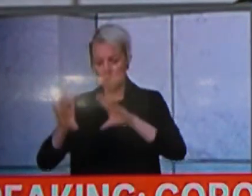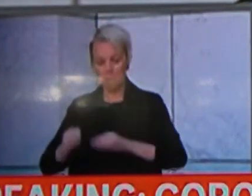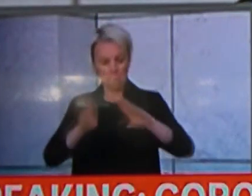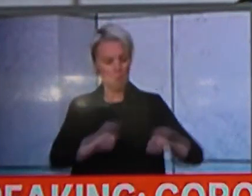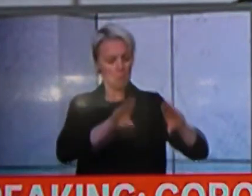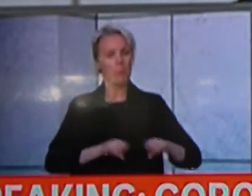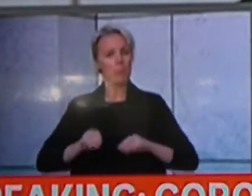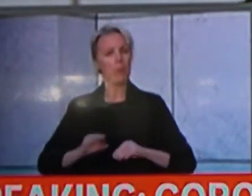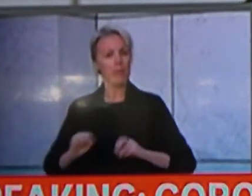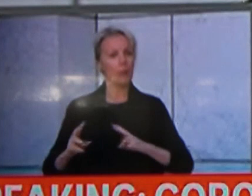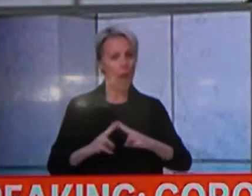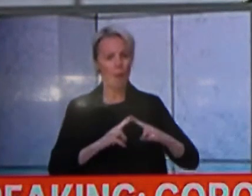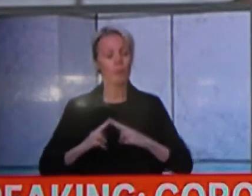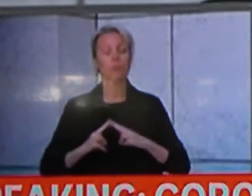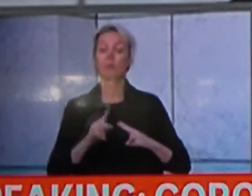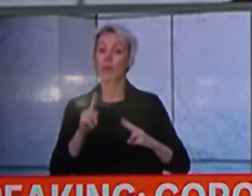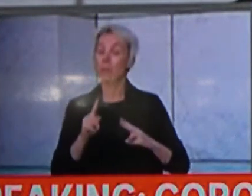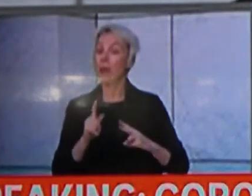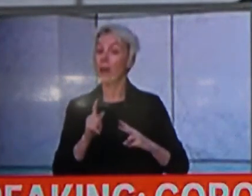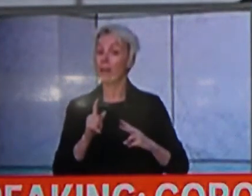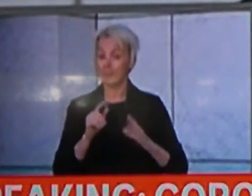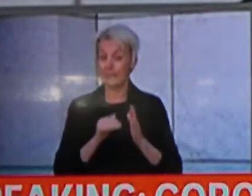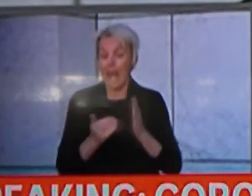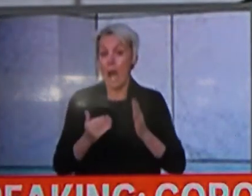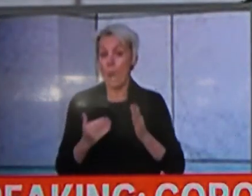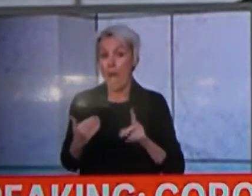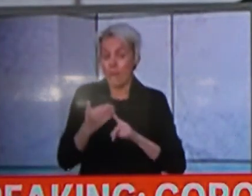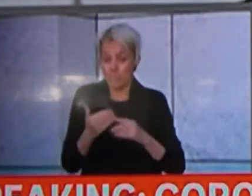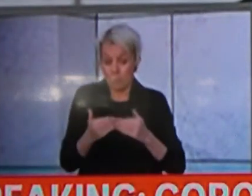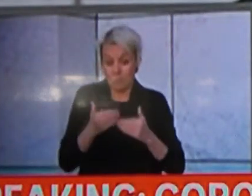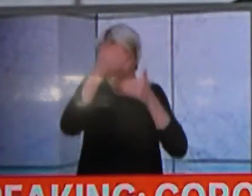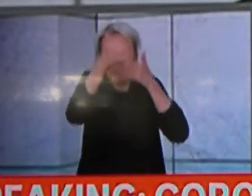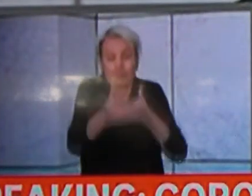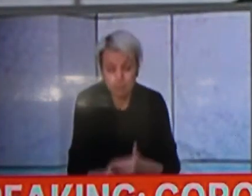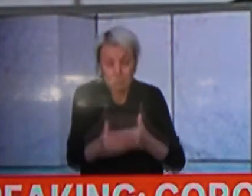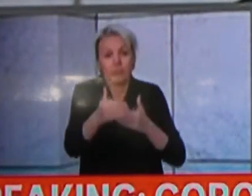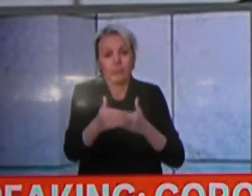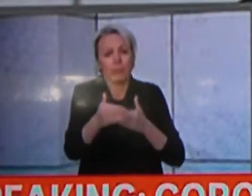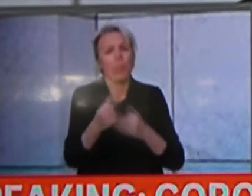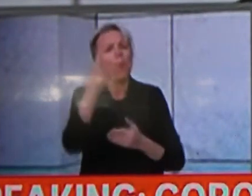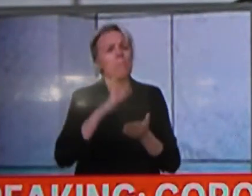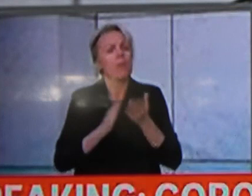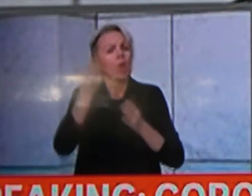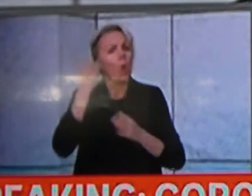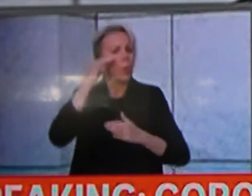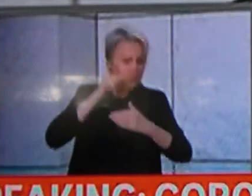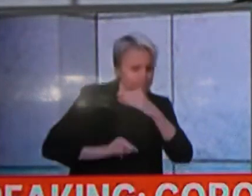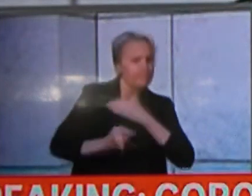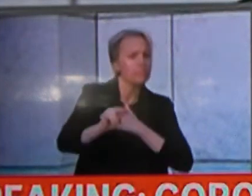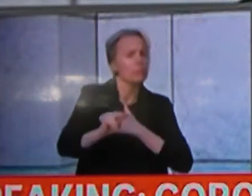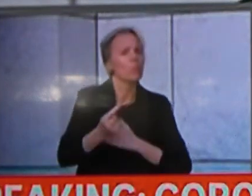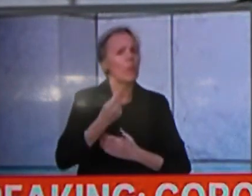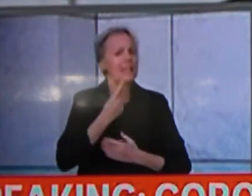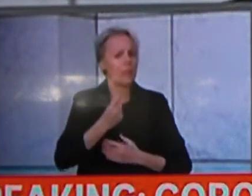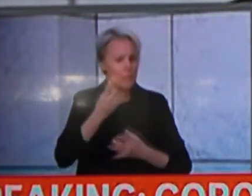now facing. This is the next stage of this. This is what was anticipated some weeks ago, almost a month ago, when I said we were now moving